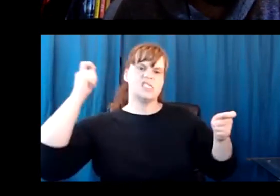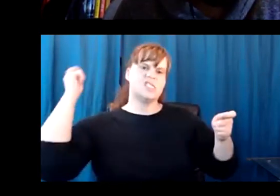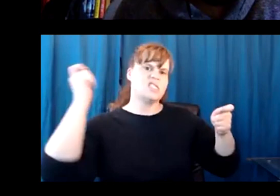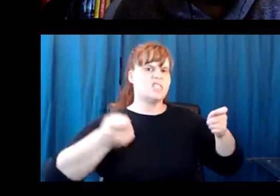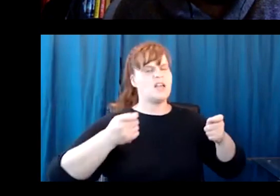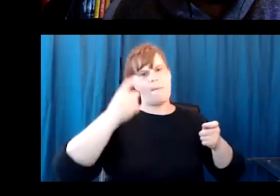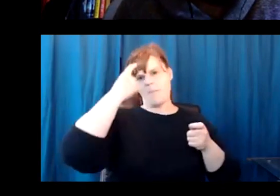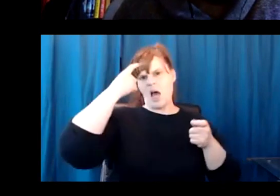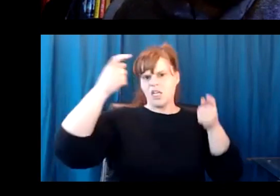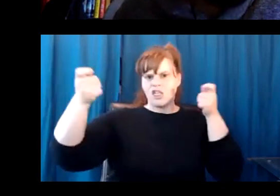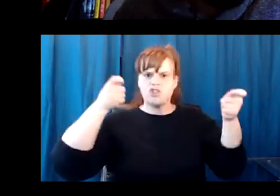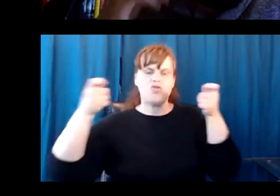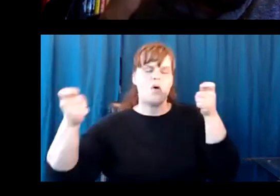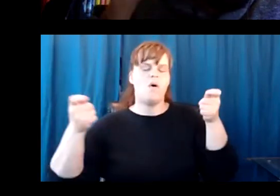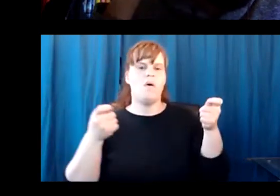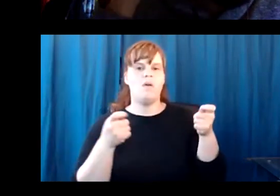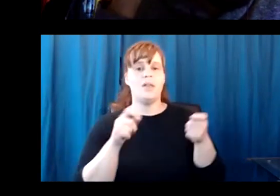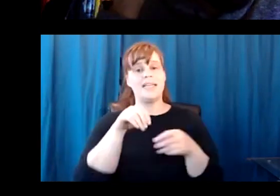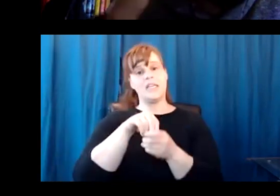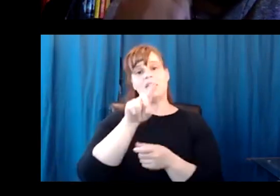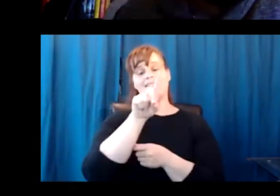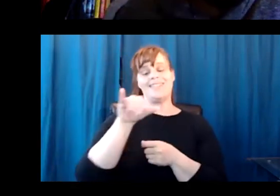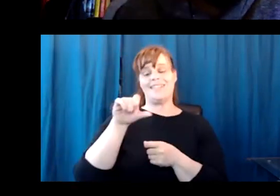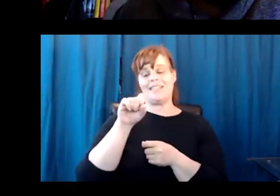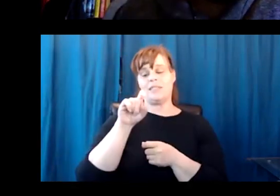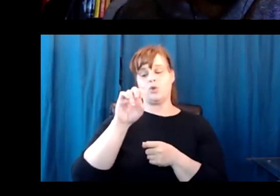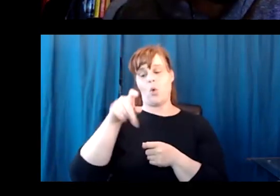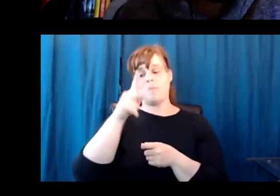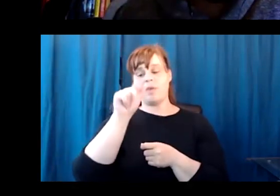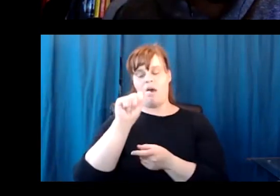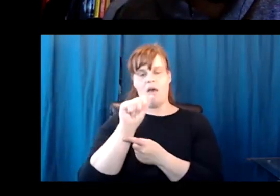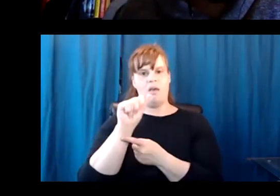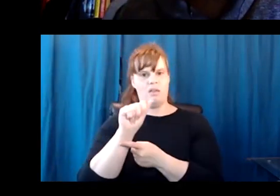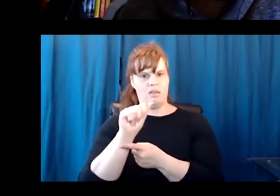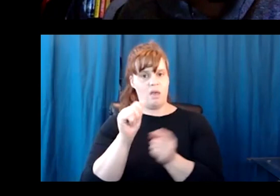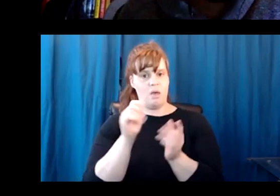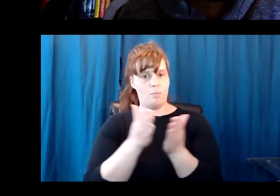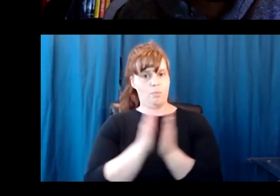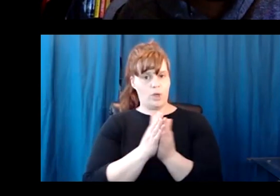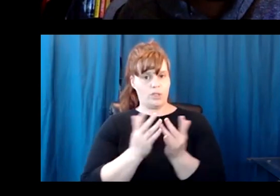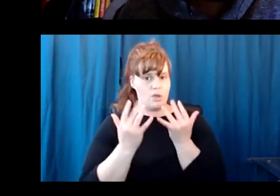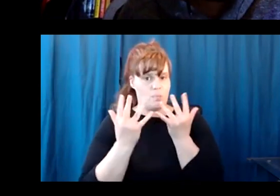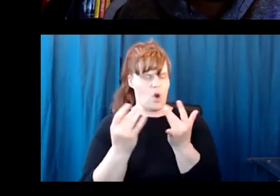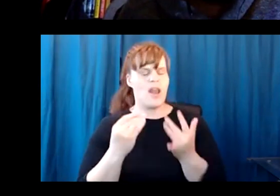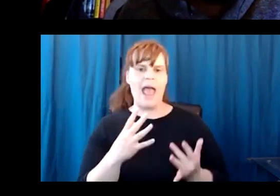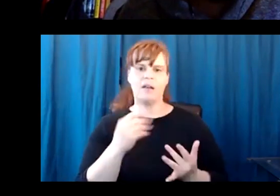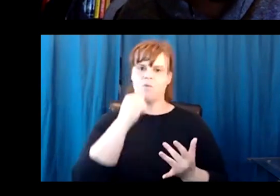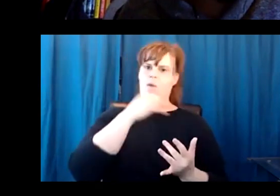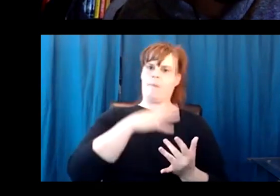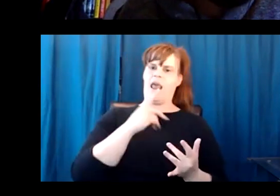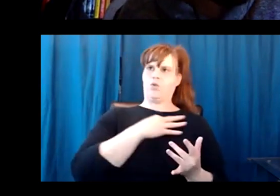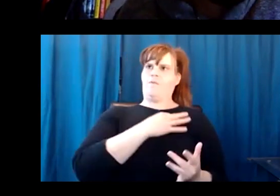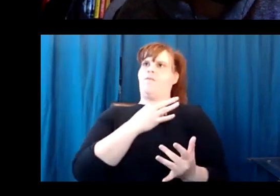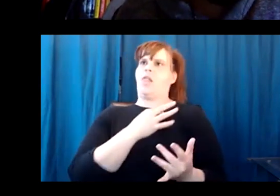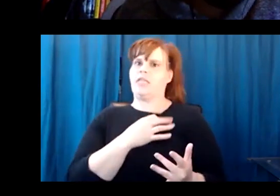subjugation. In dystopias, books are burned and heroines must volunteer as tribute. In